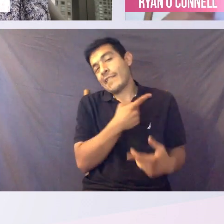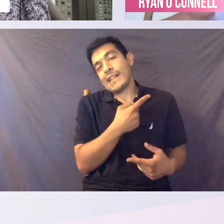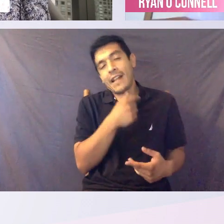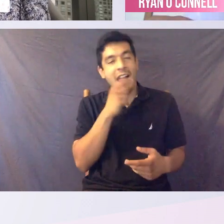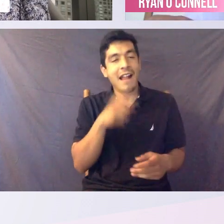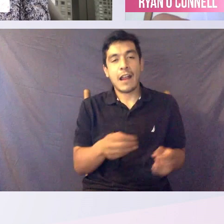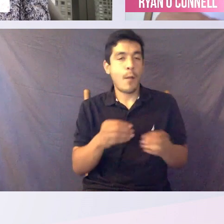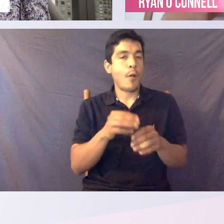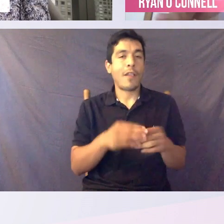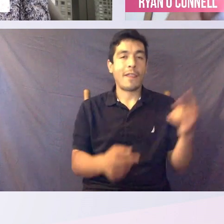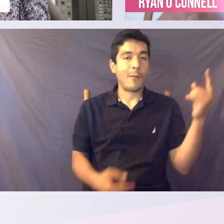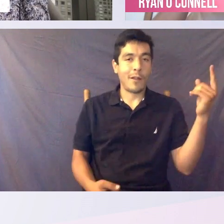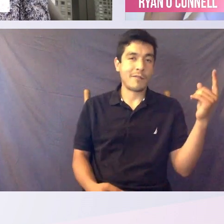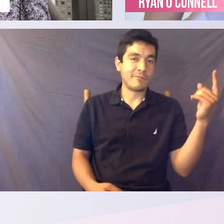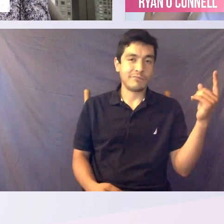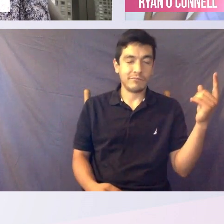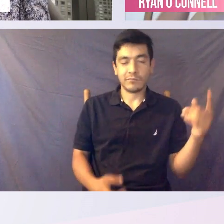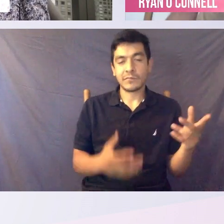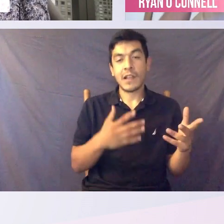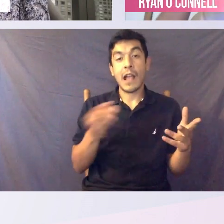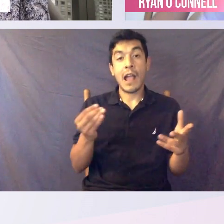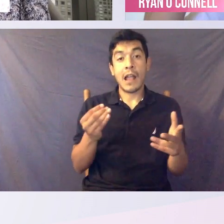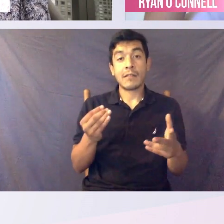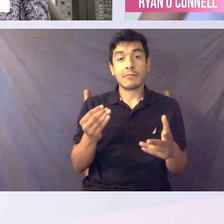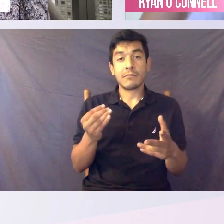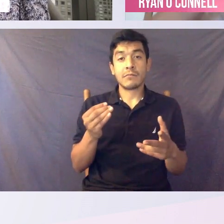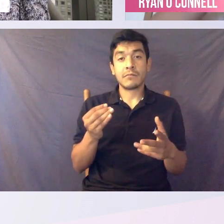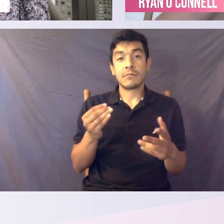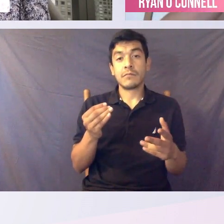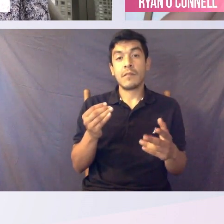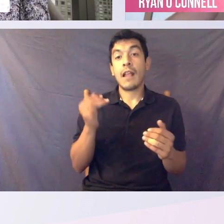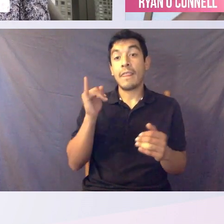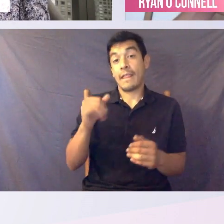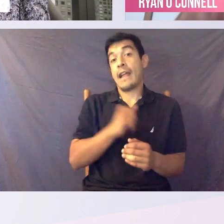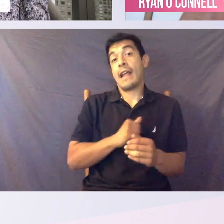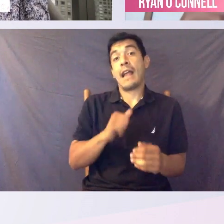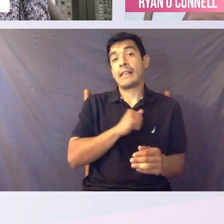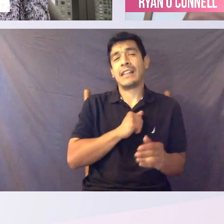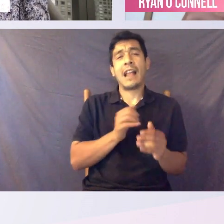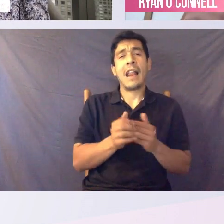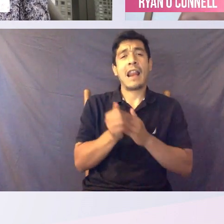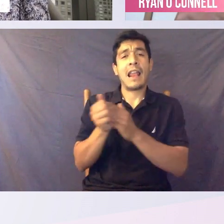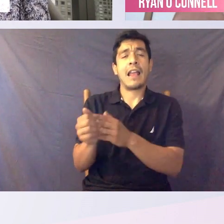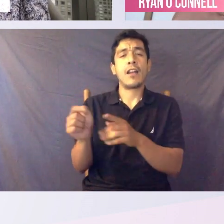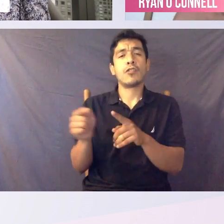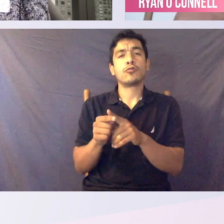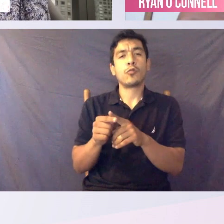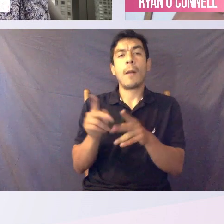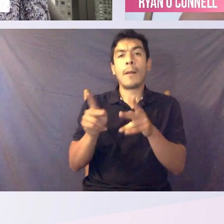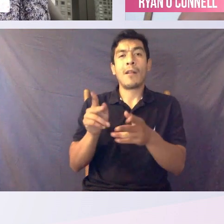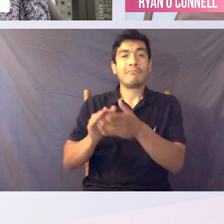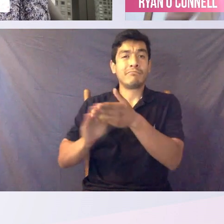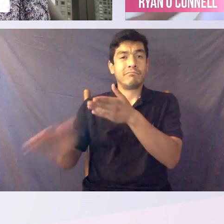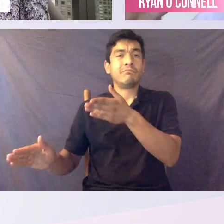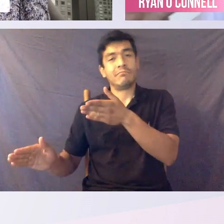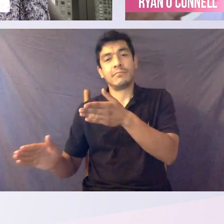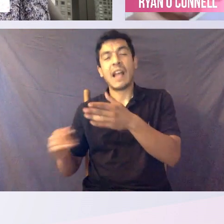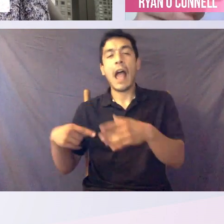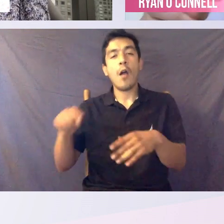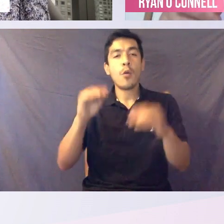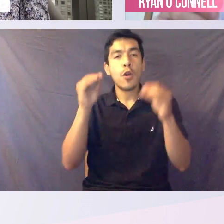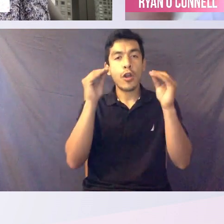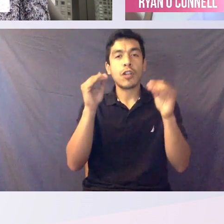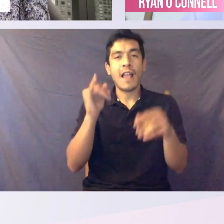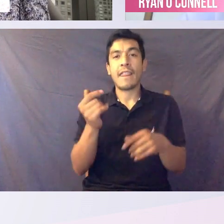more than one. You know, there's, and then the, by the way, that attitude bleeds down to marginalized people, and we're taught that there's one seat